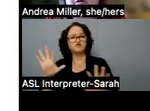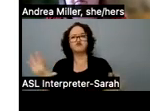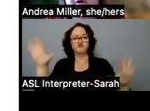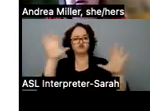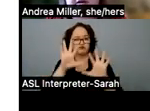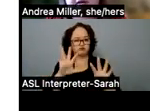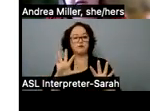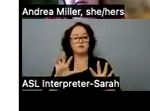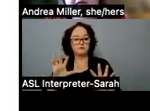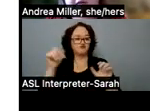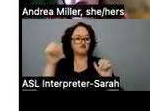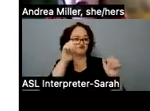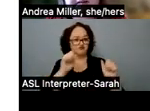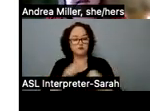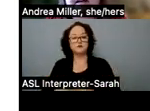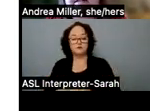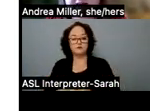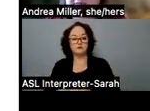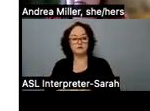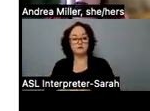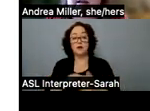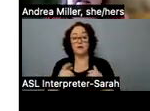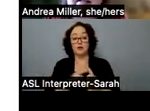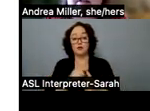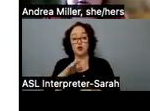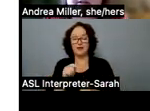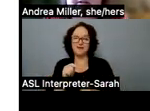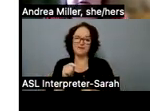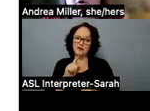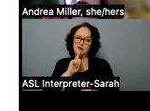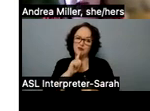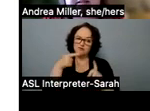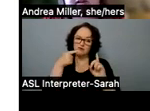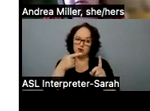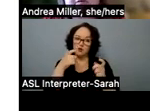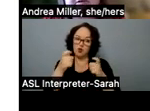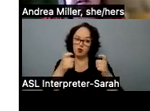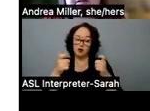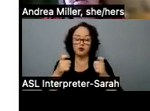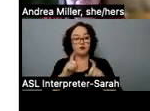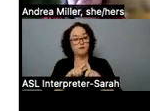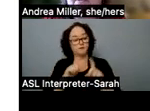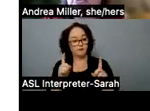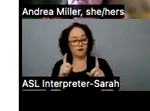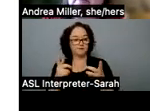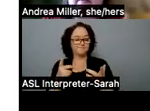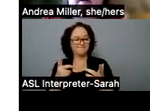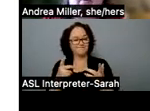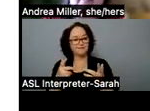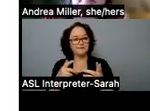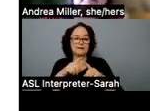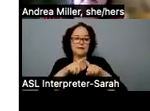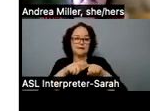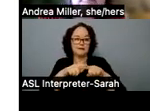larger, but as tax credits work and as developments are put together, sometimes there's changes in